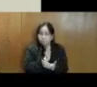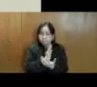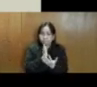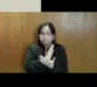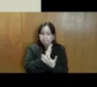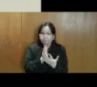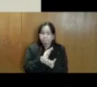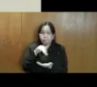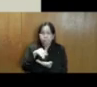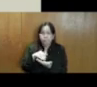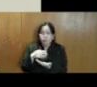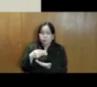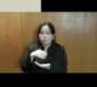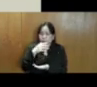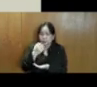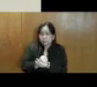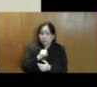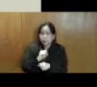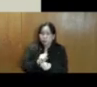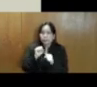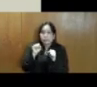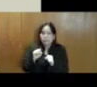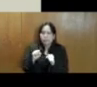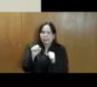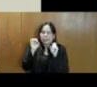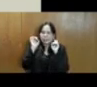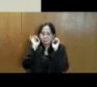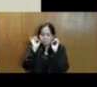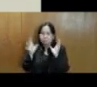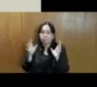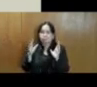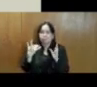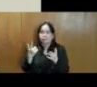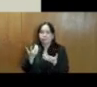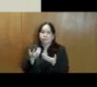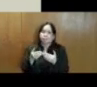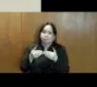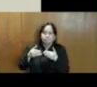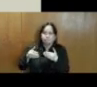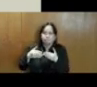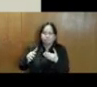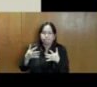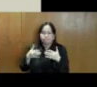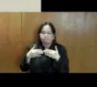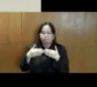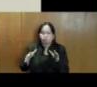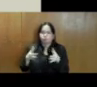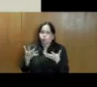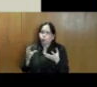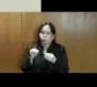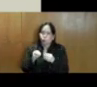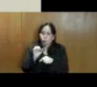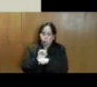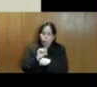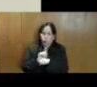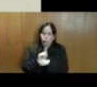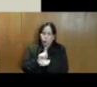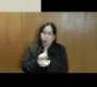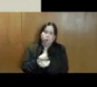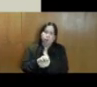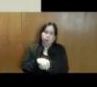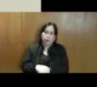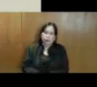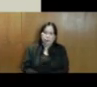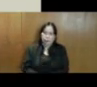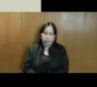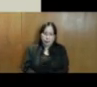perhaps most at risk for losing their outside outside wage options. All